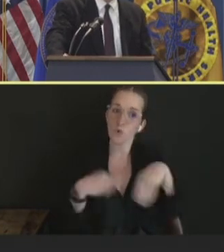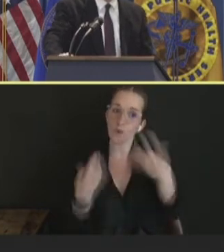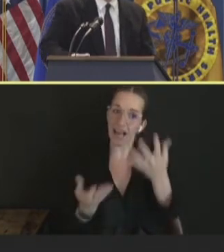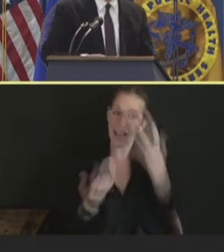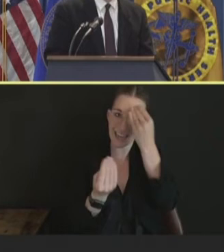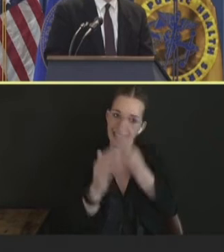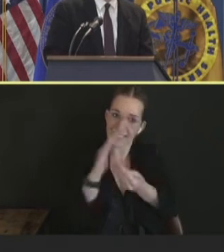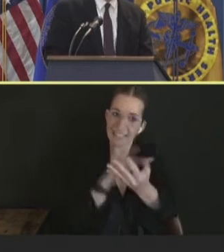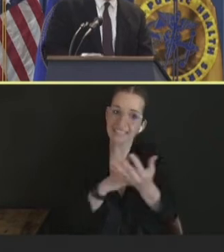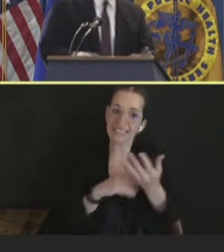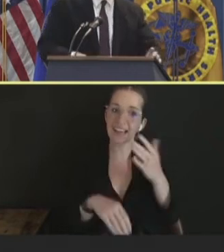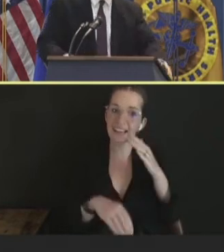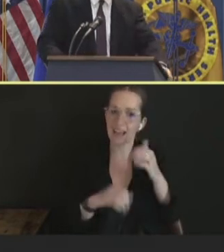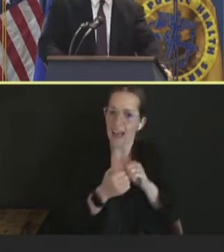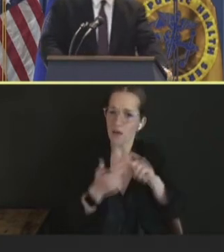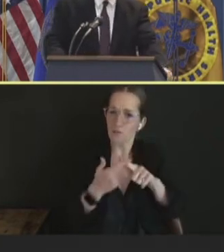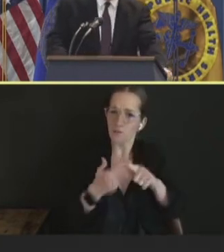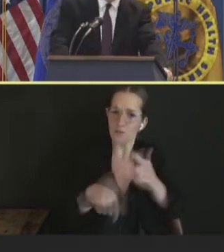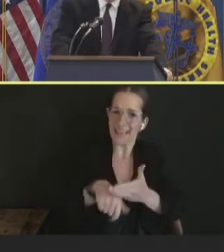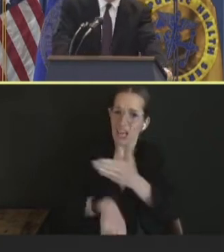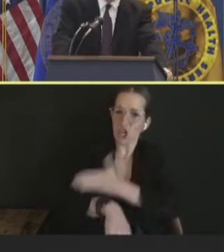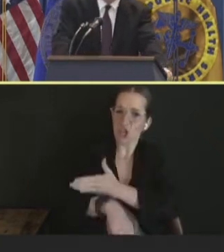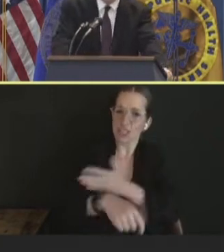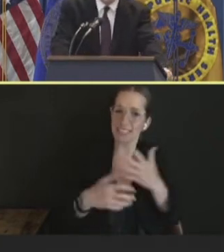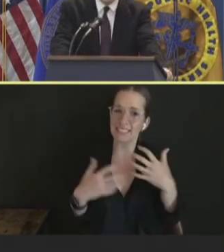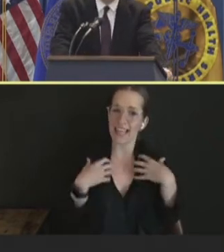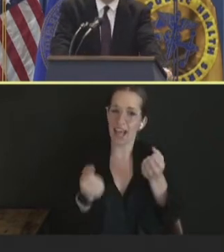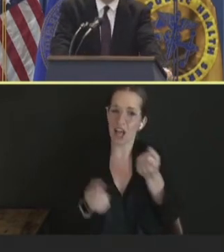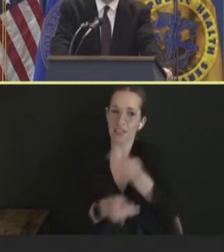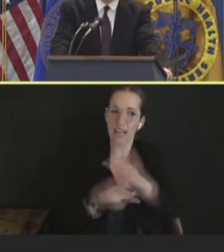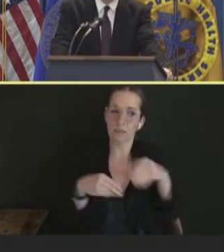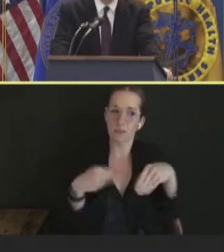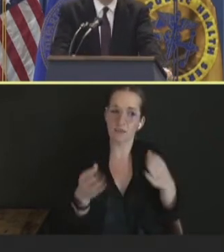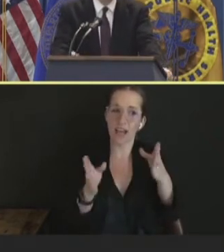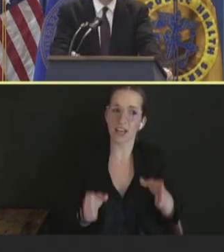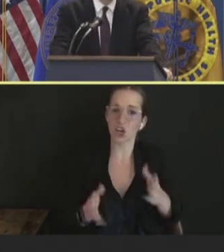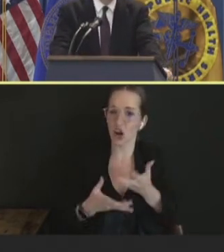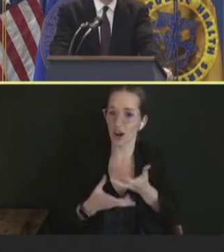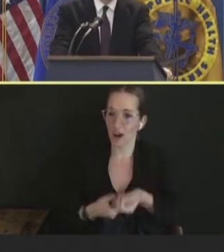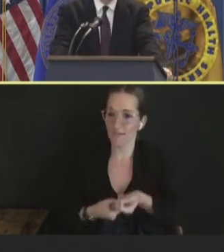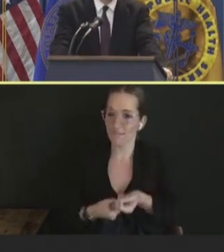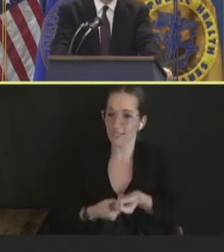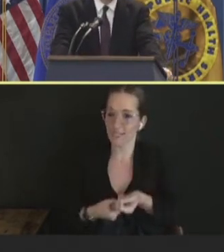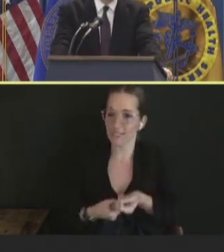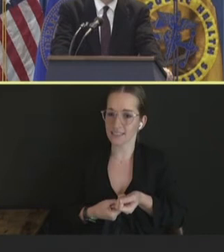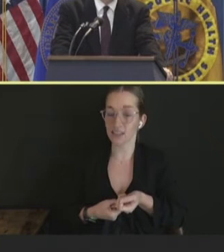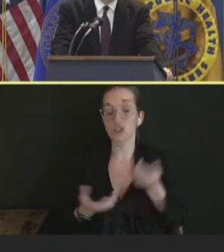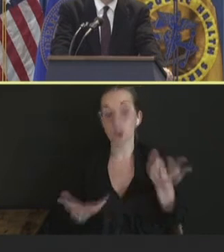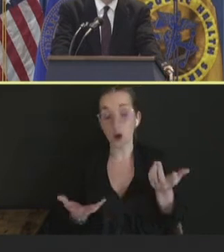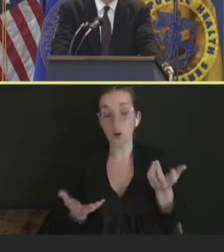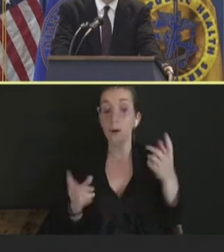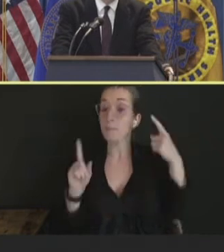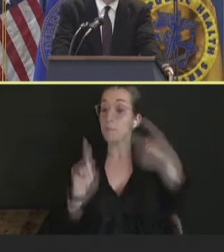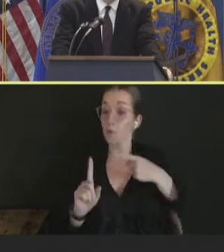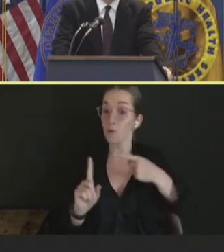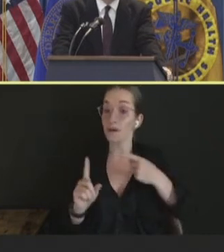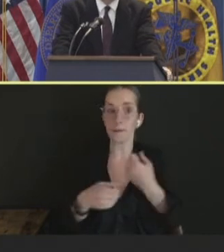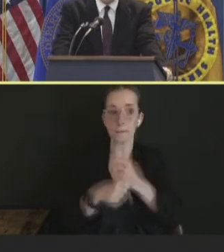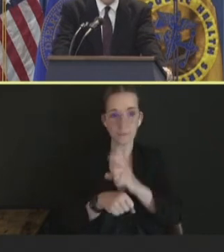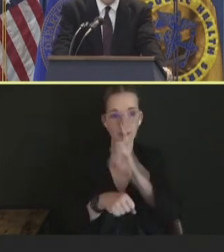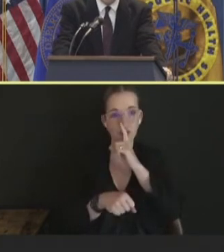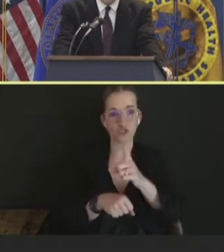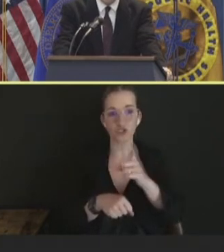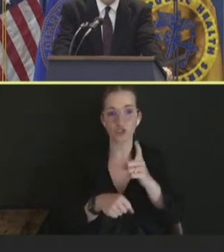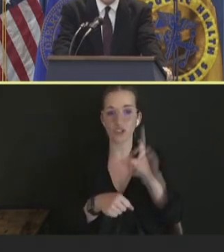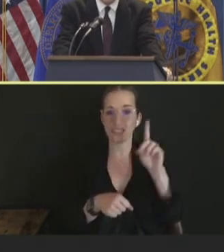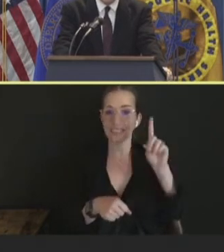Once again, the concept here is to make sure that this data is available for all the people working